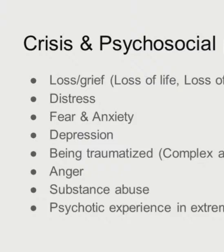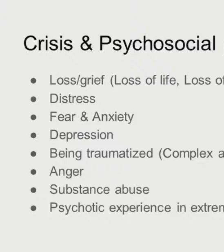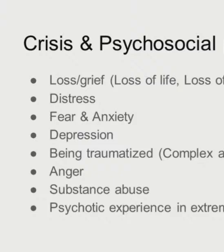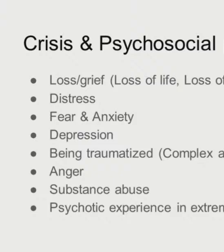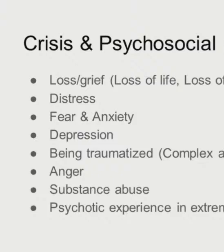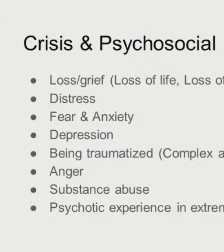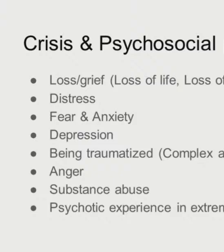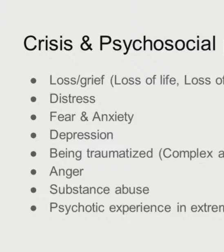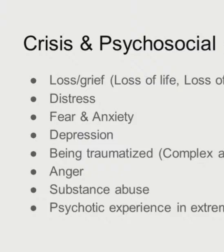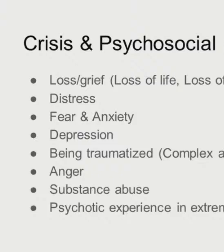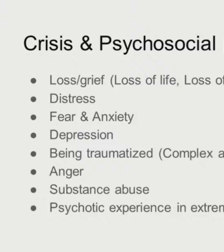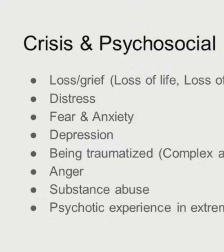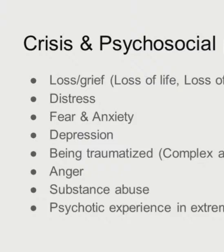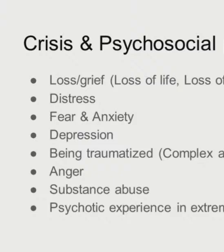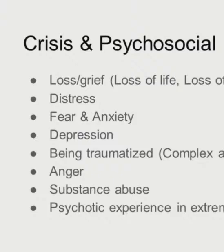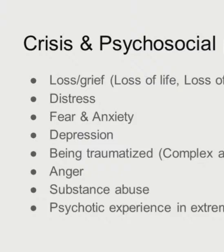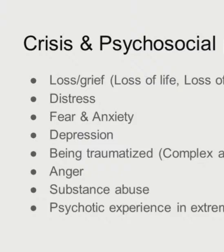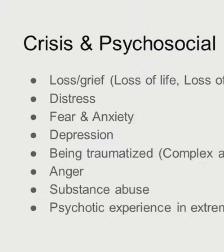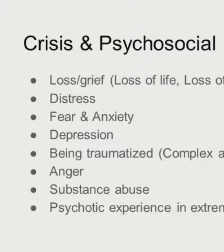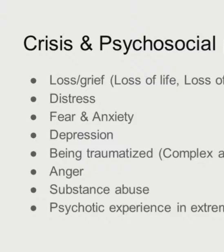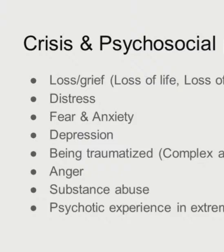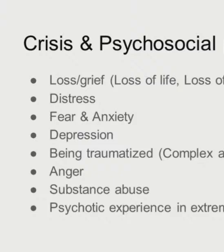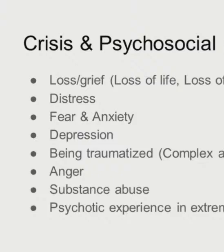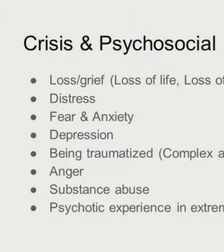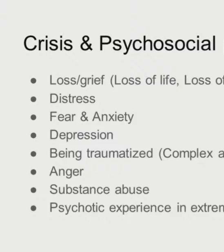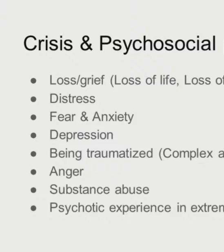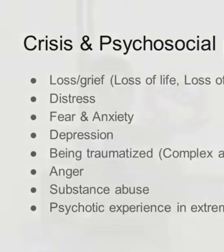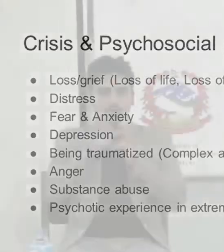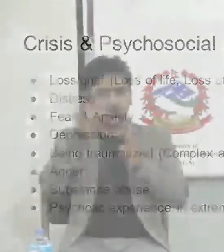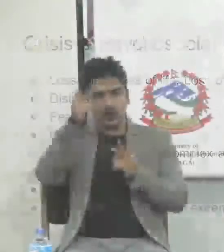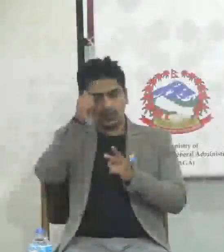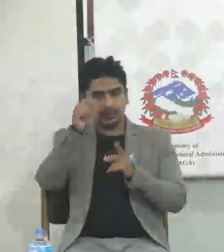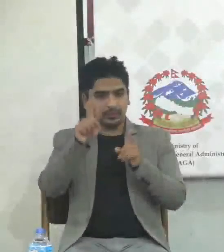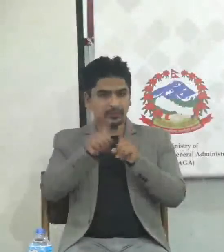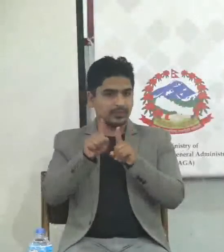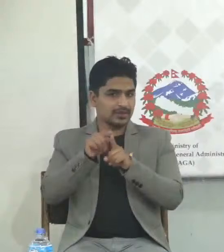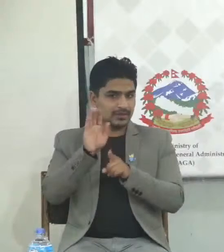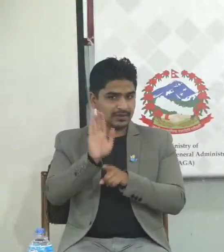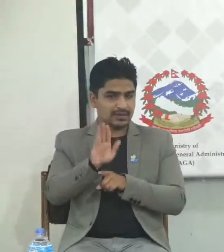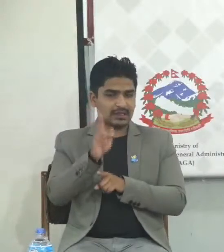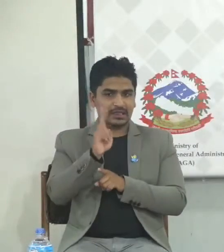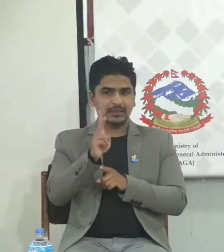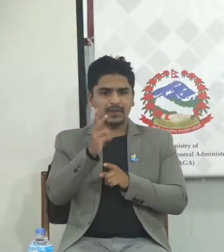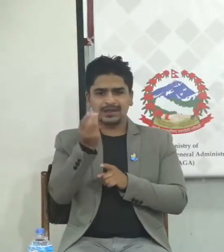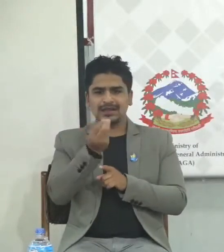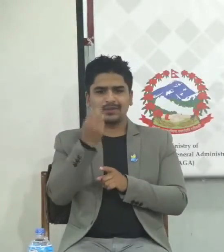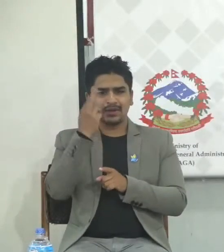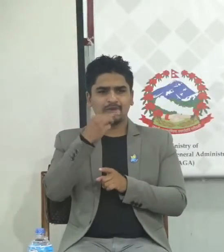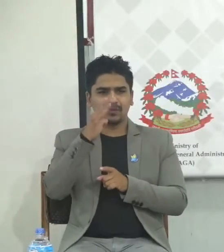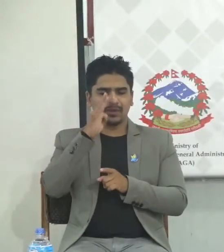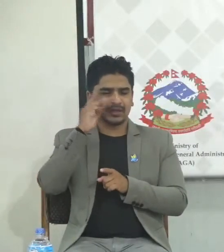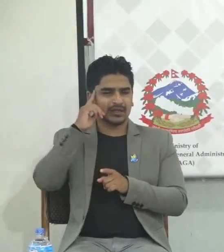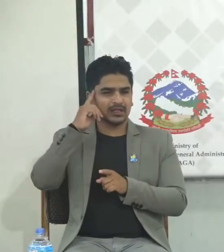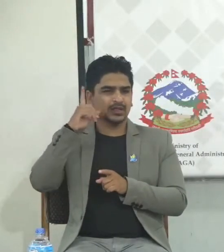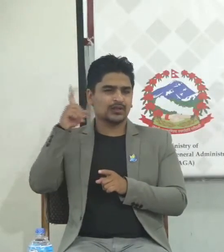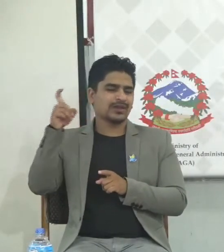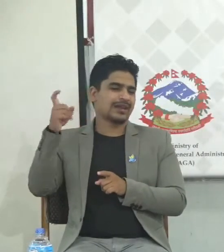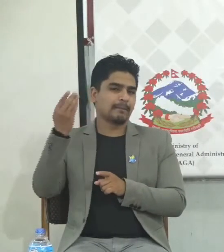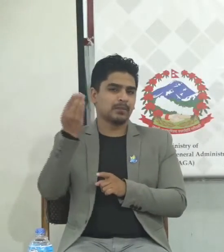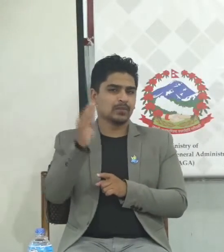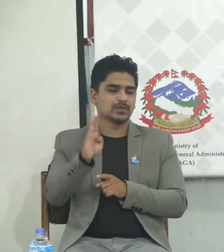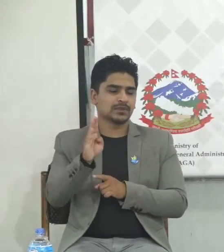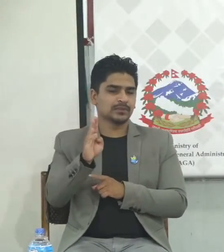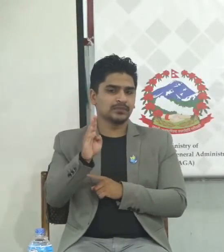and naturally there is a distress. And when there is a distress, and if that is a negative, we call it distress.